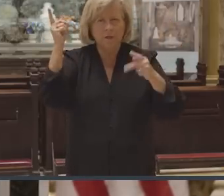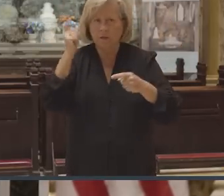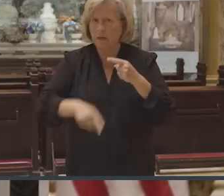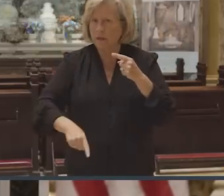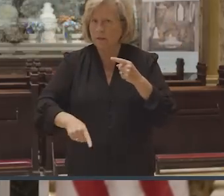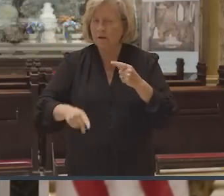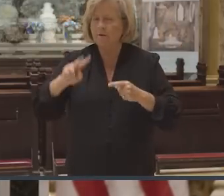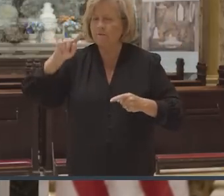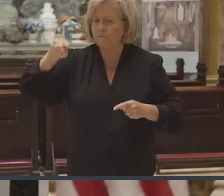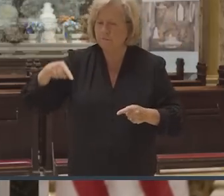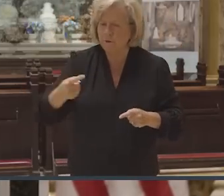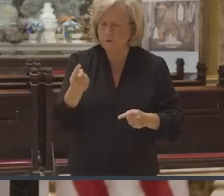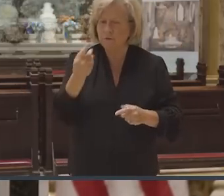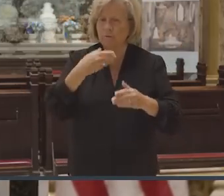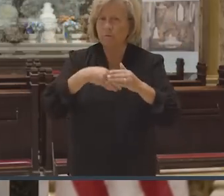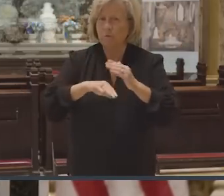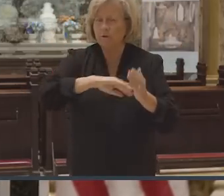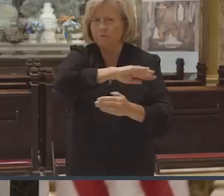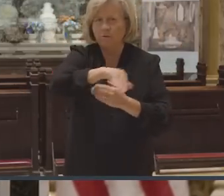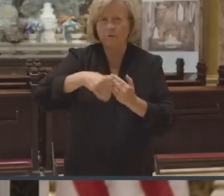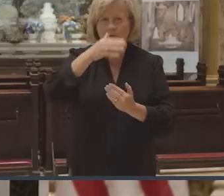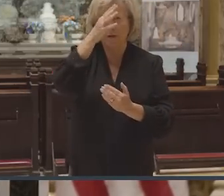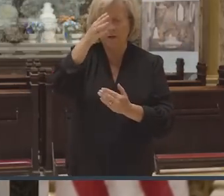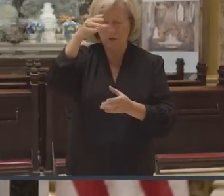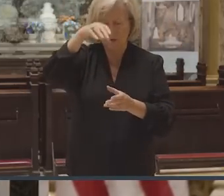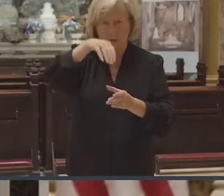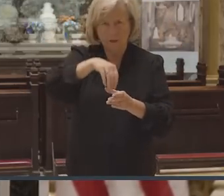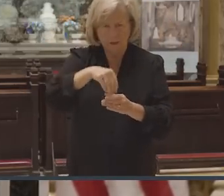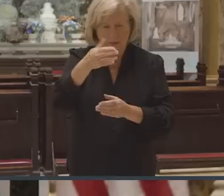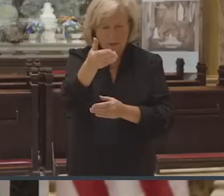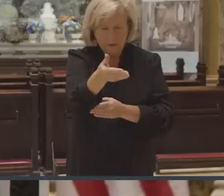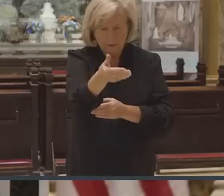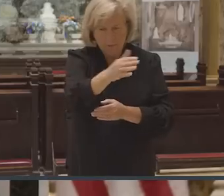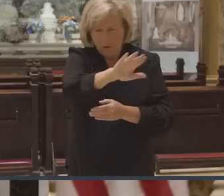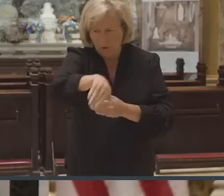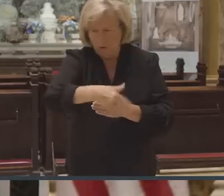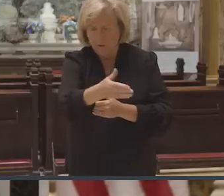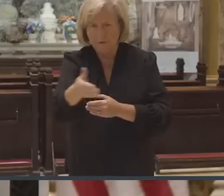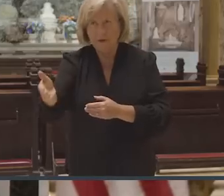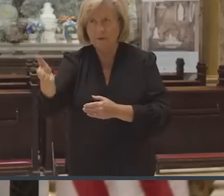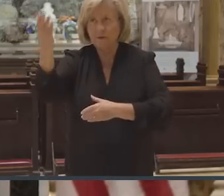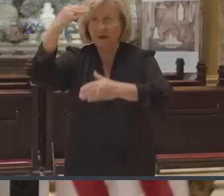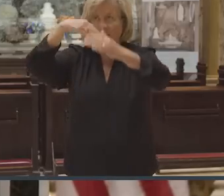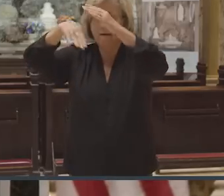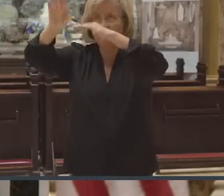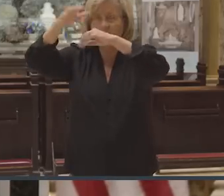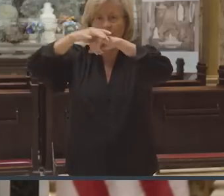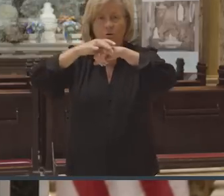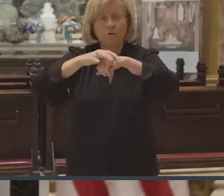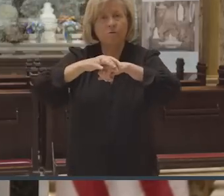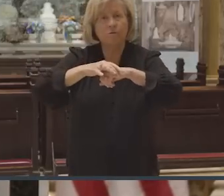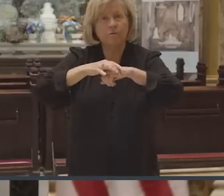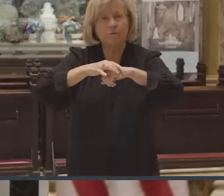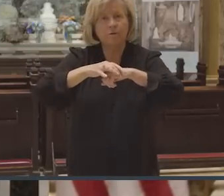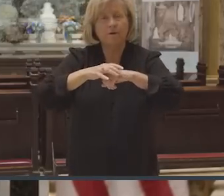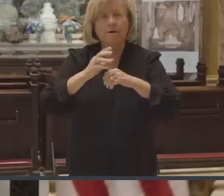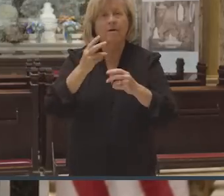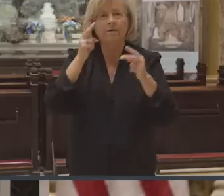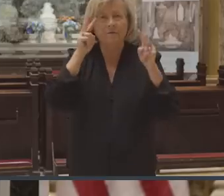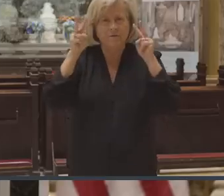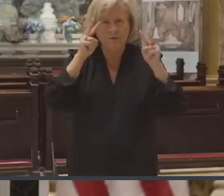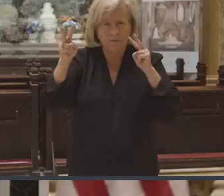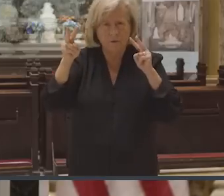of all creation. For in him were created all things in heaven and on earth, the visible